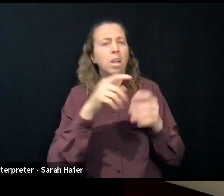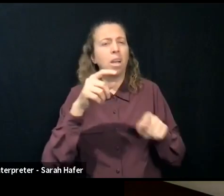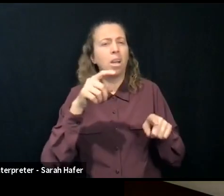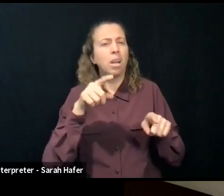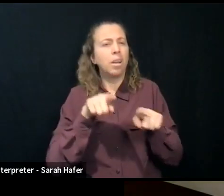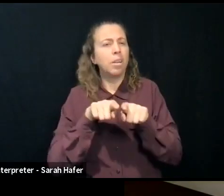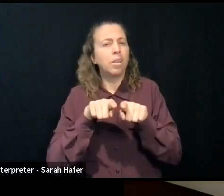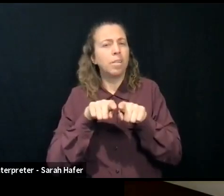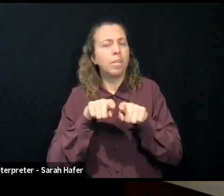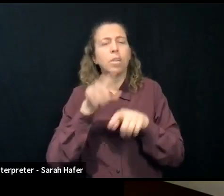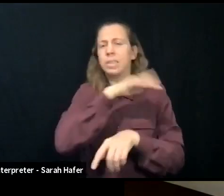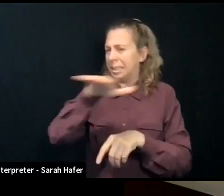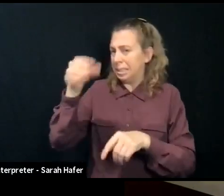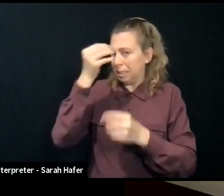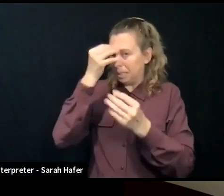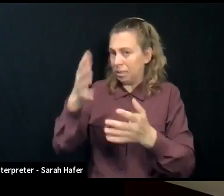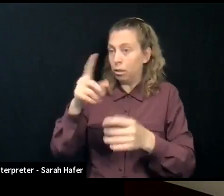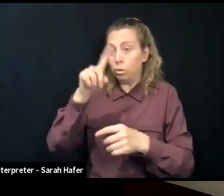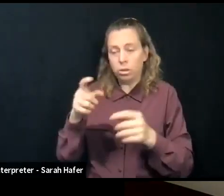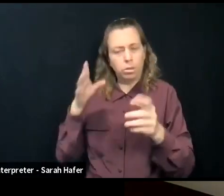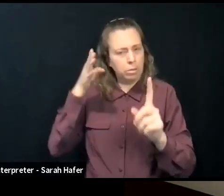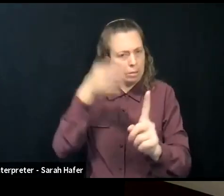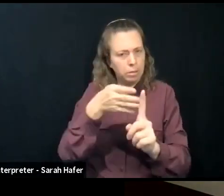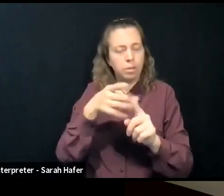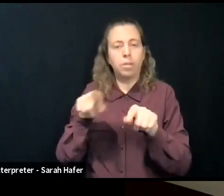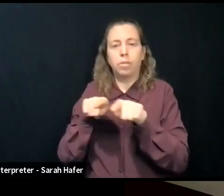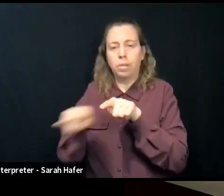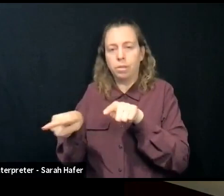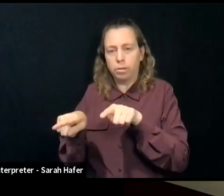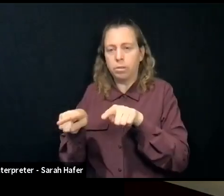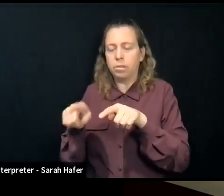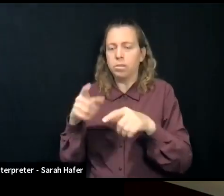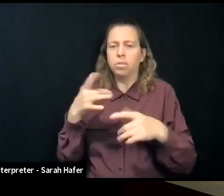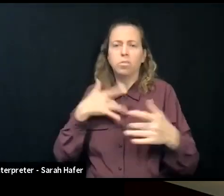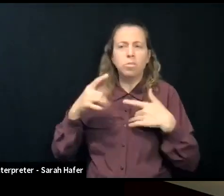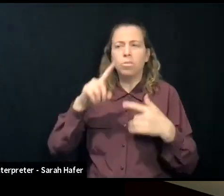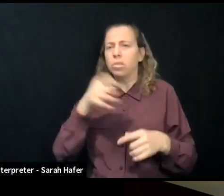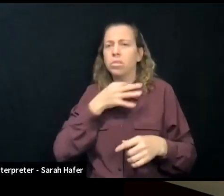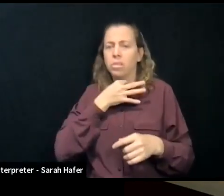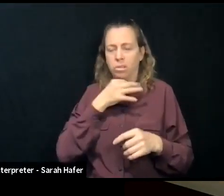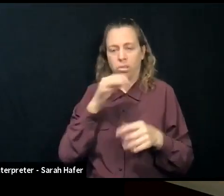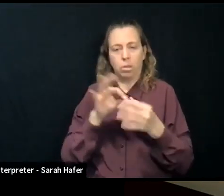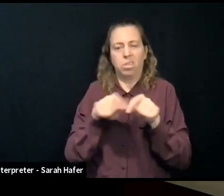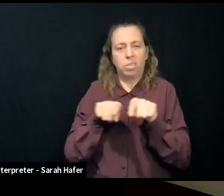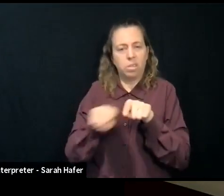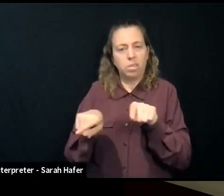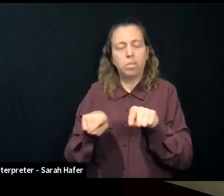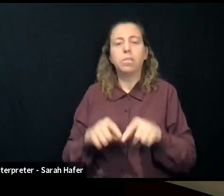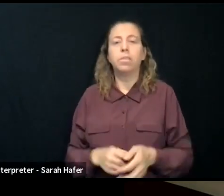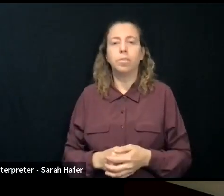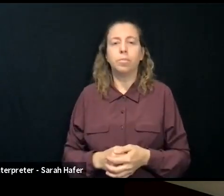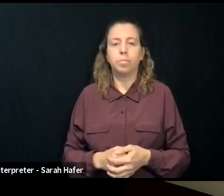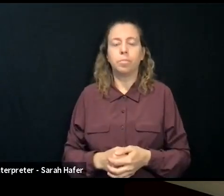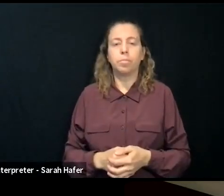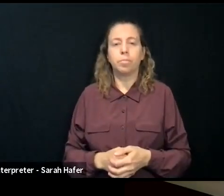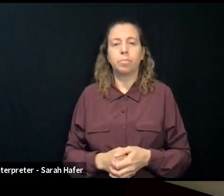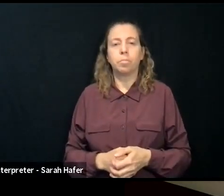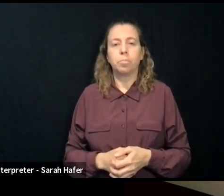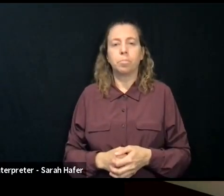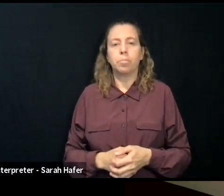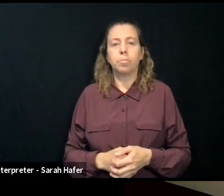So thanks for that question, Nick. To summarize the definitions that we went over early,